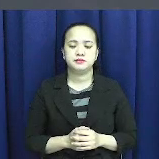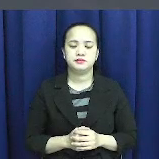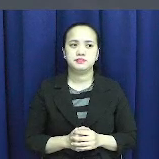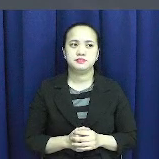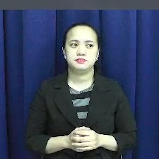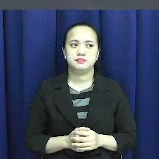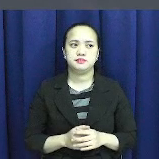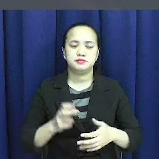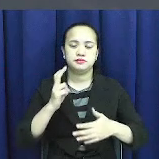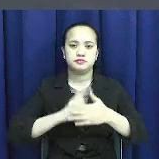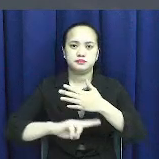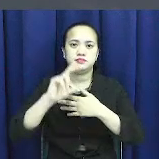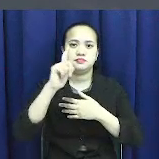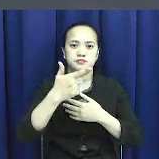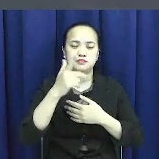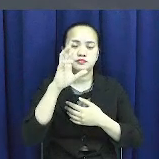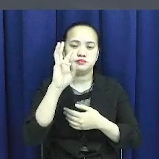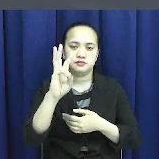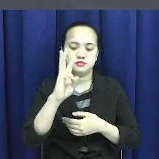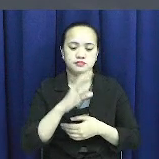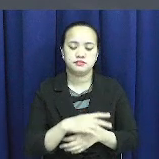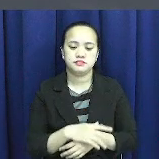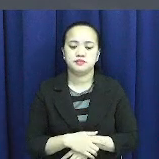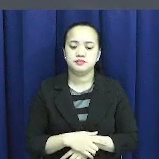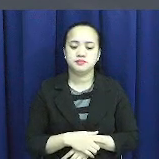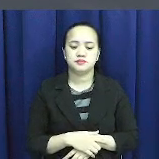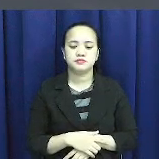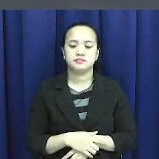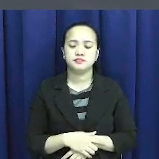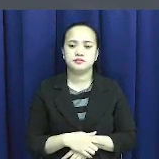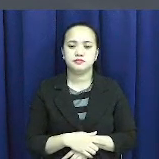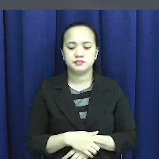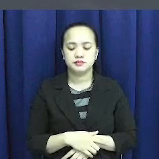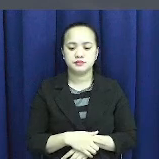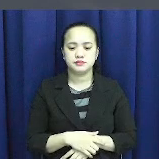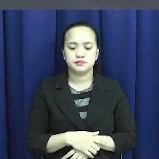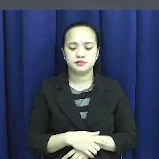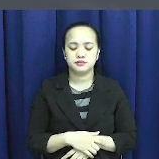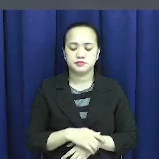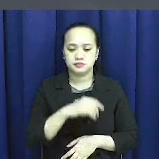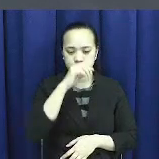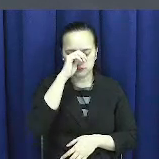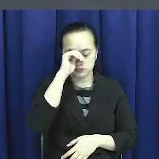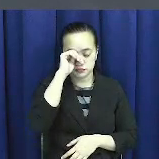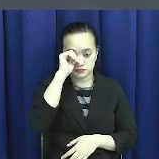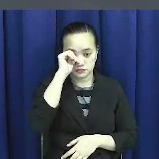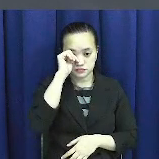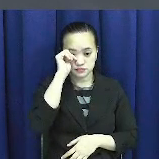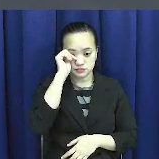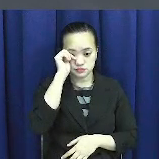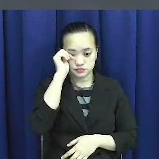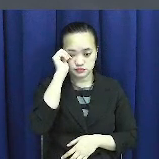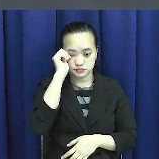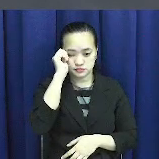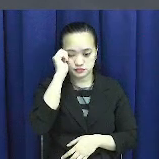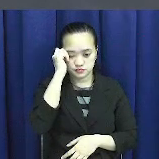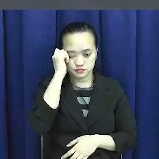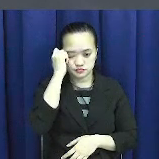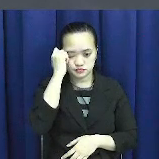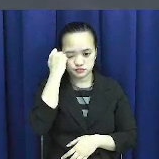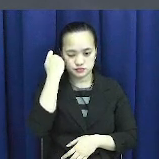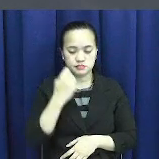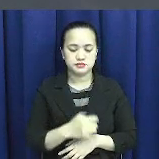number 26. And it shall be forgiven all the congregation of the children of